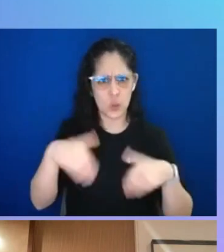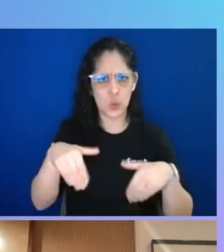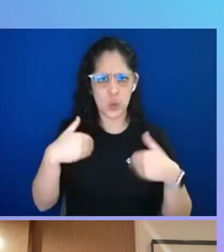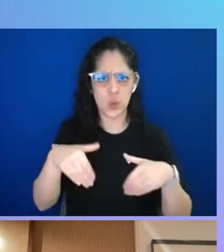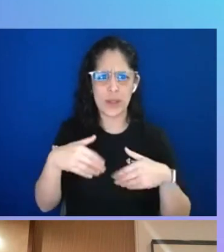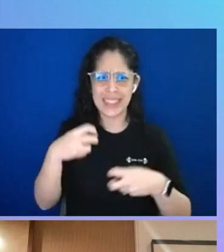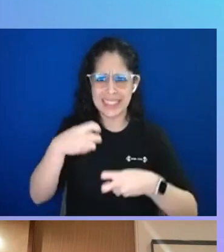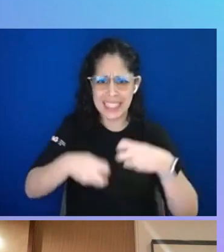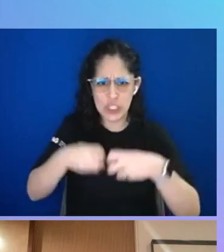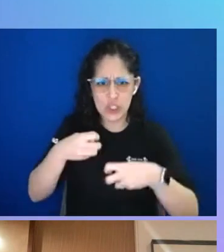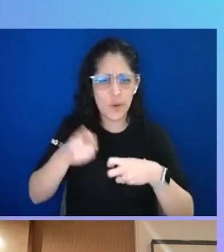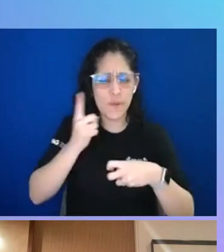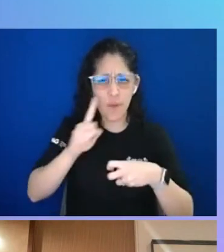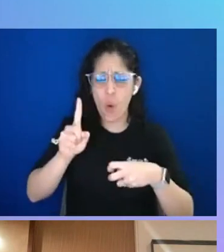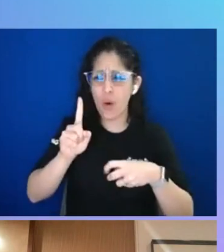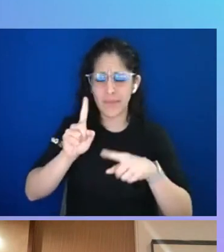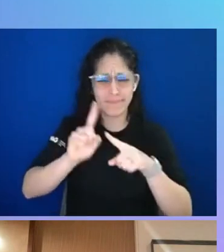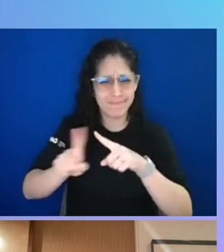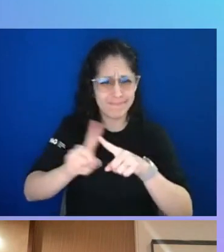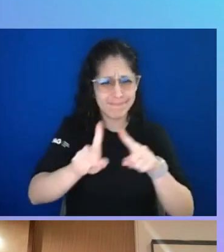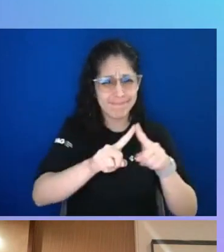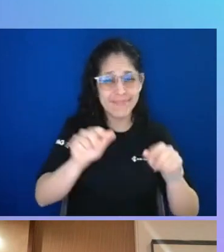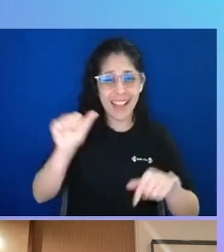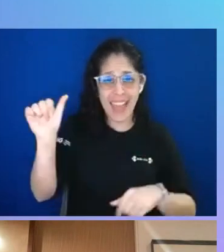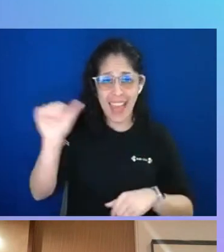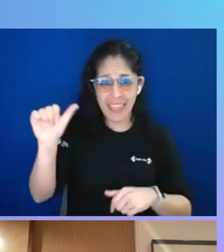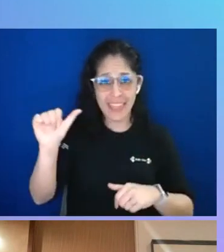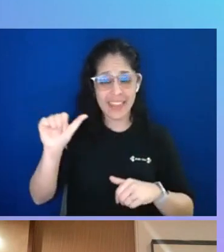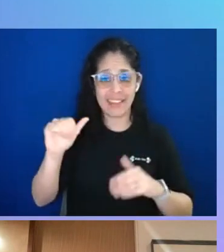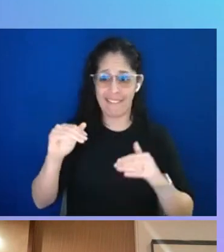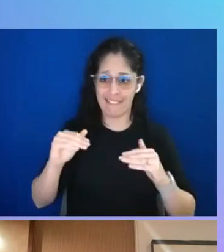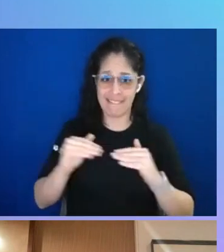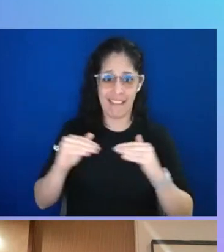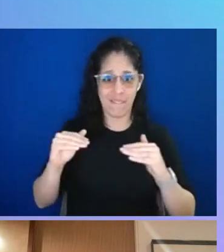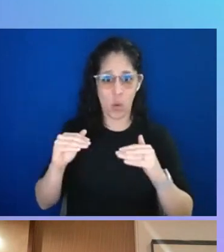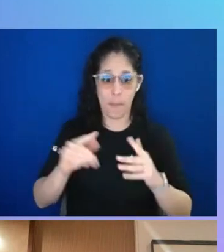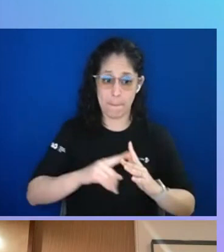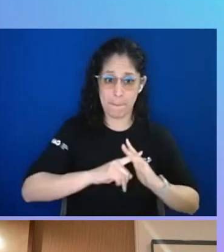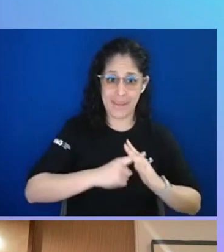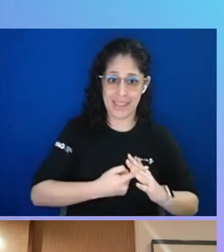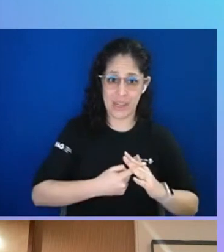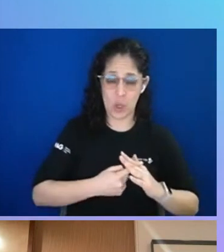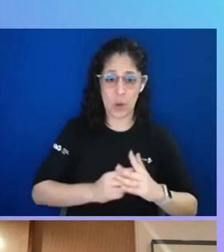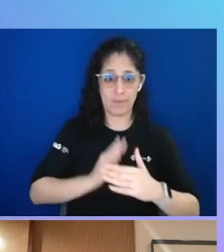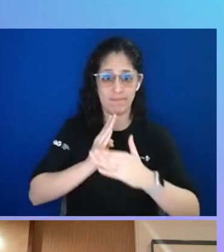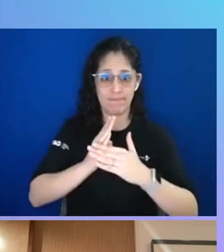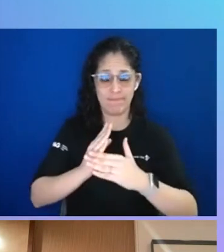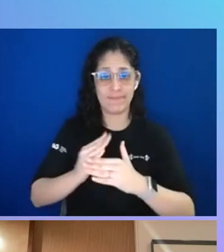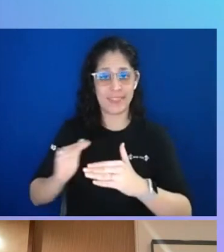they are beginner, novice, or advanced. We heard this numerous times during the discovery